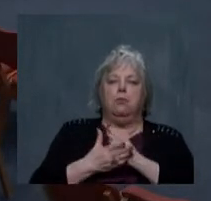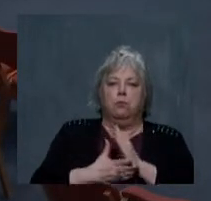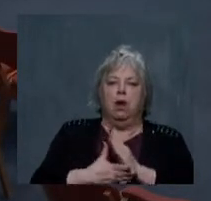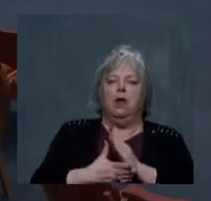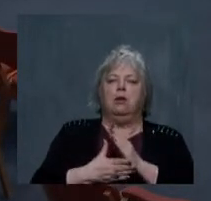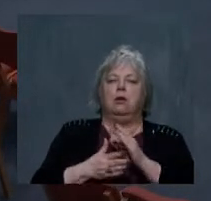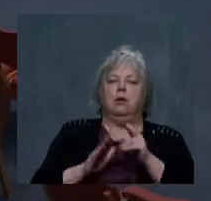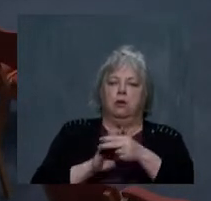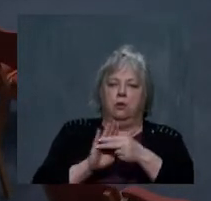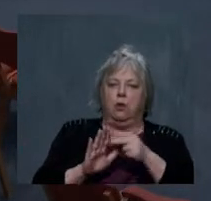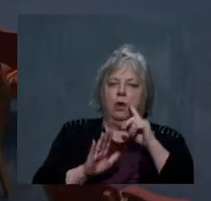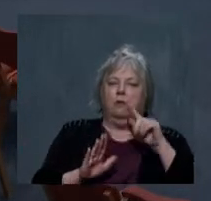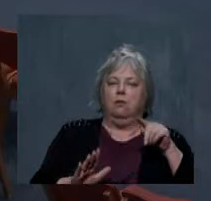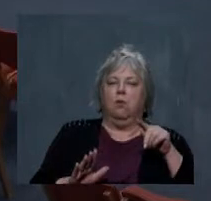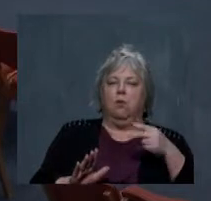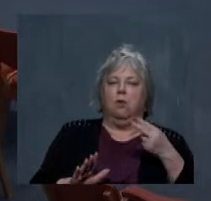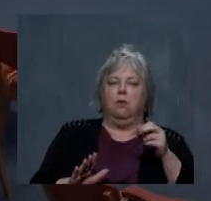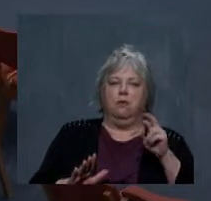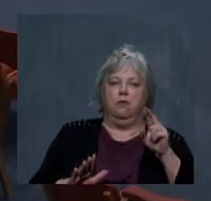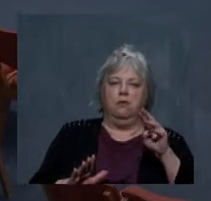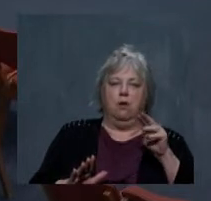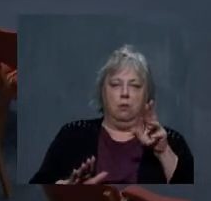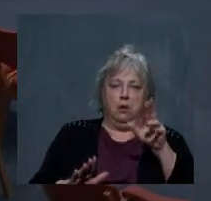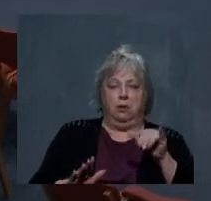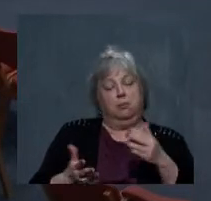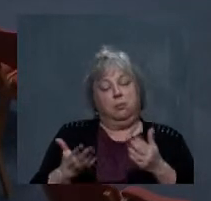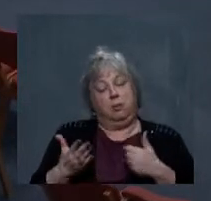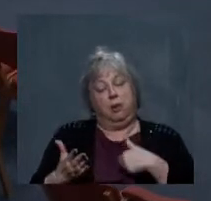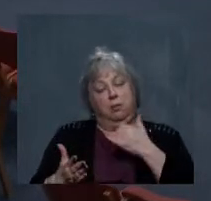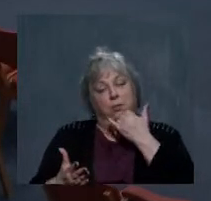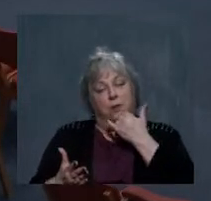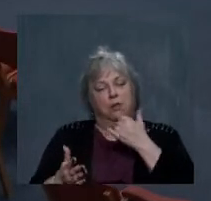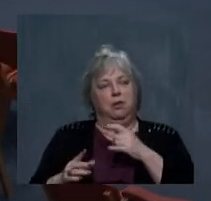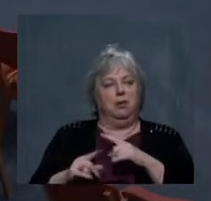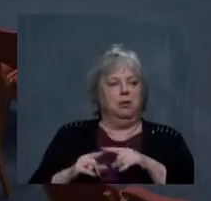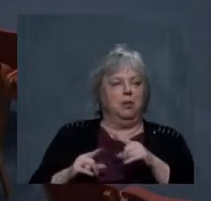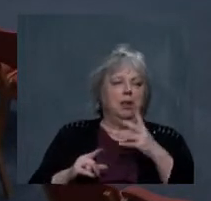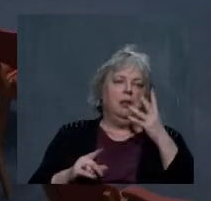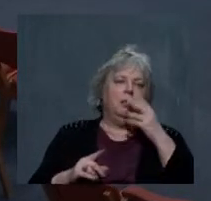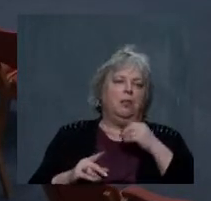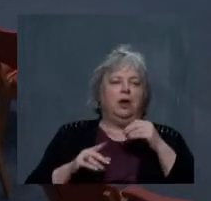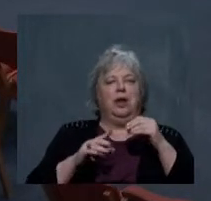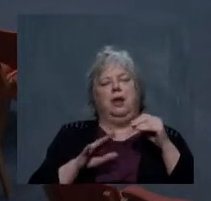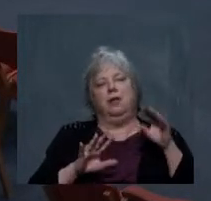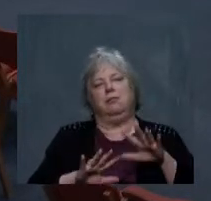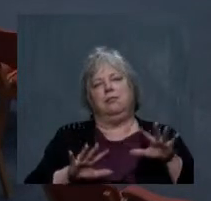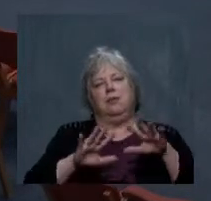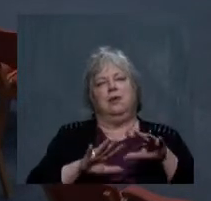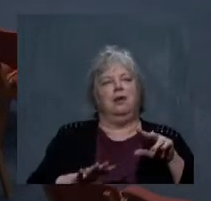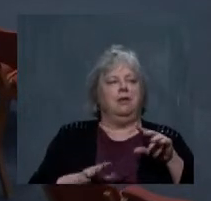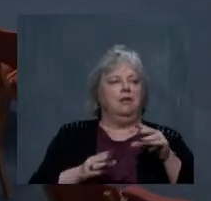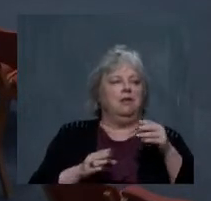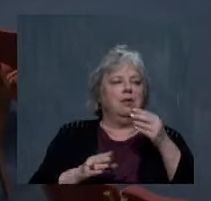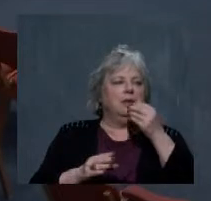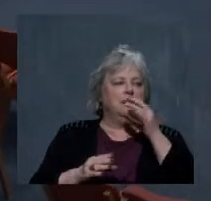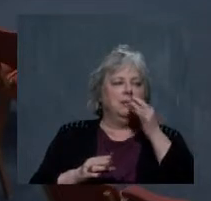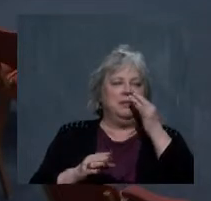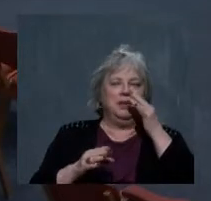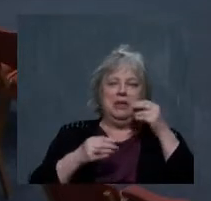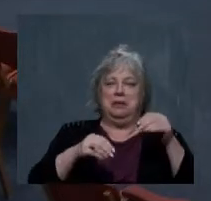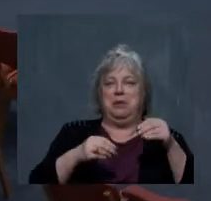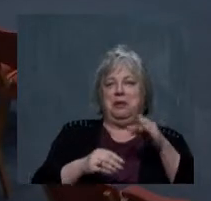pharmacy. But I might be wrong. I guess the bucolic aspect of dispensaries, just never thought about that.